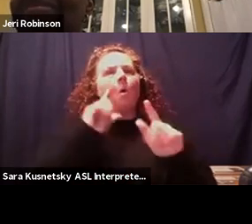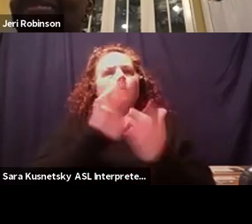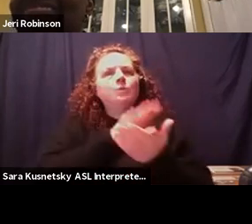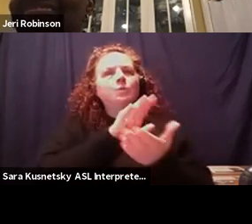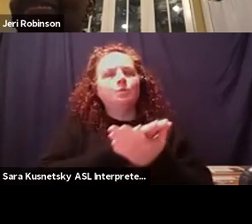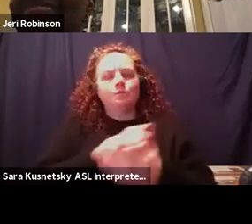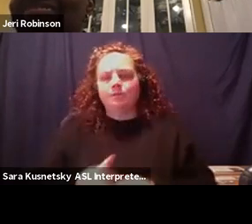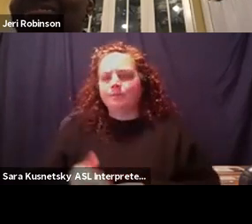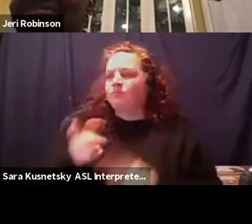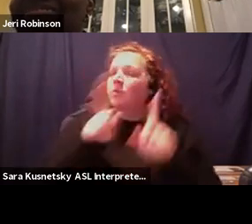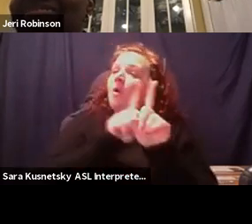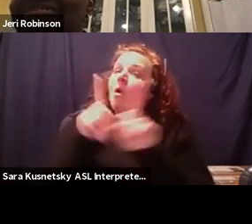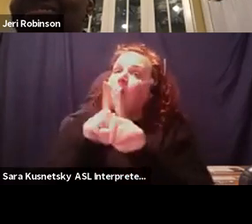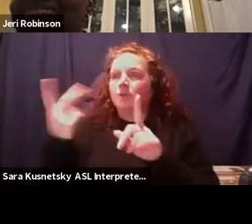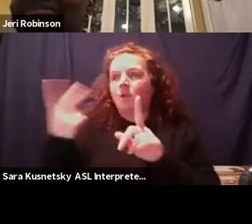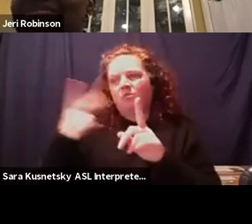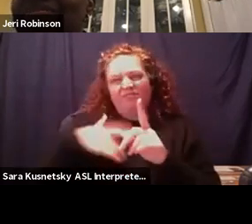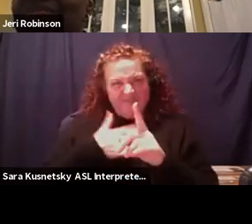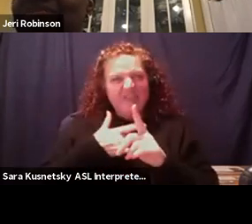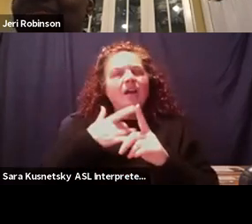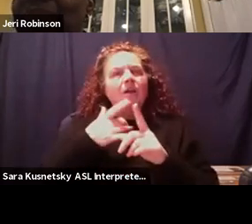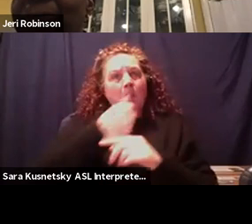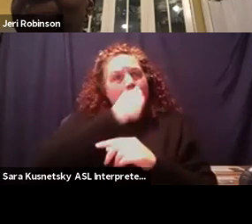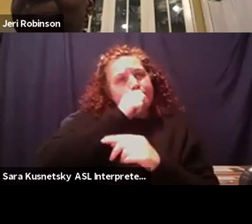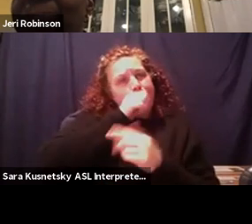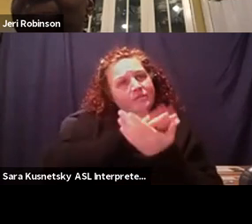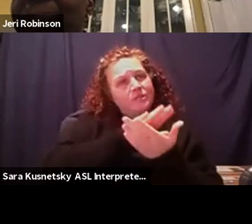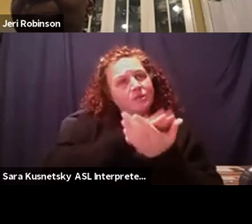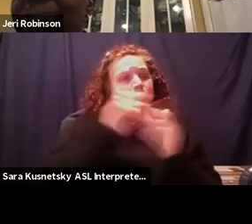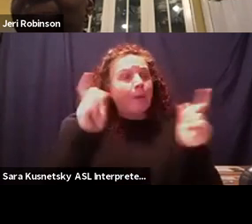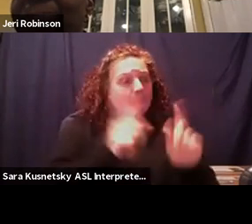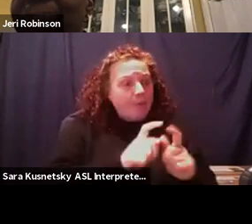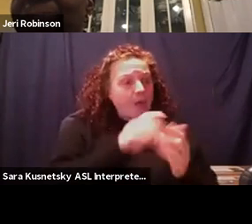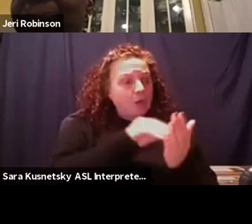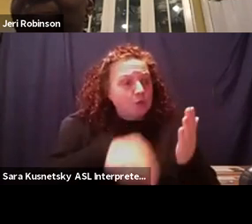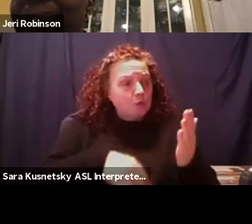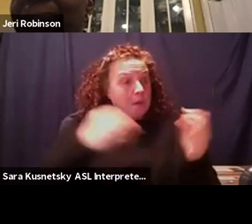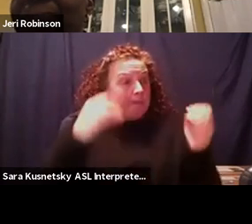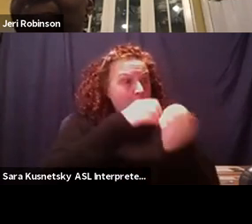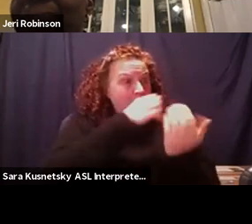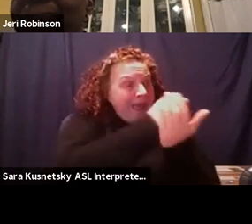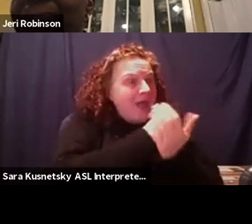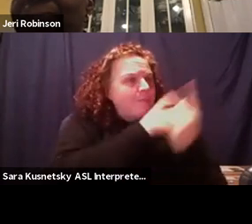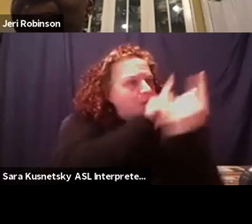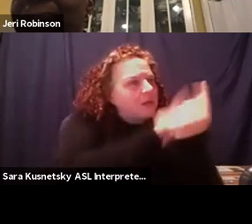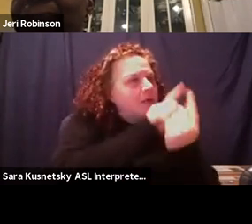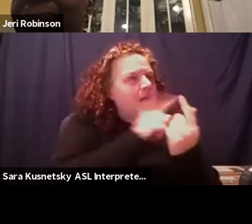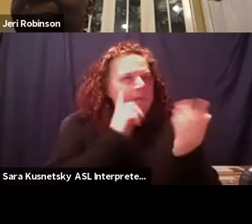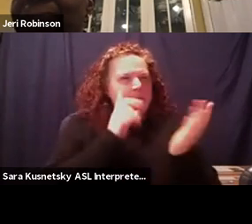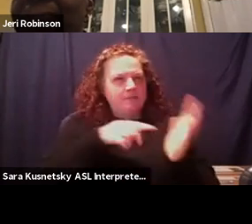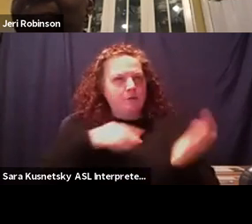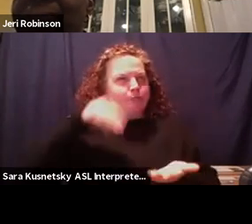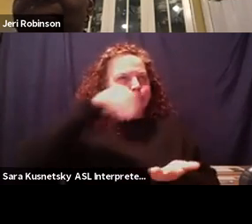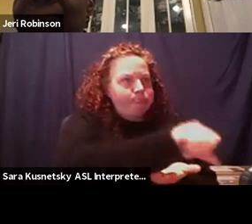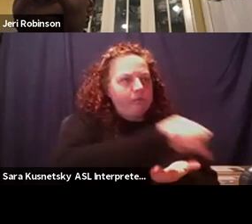Another thing we would like to say is that to go to a private school where there are fewer students, which means you get more help, you have to pay. But when you're in AWC, it is